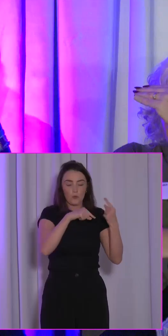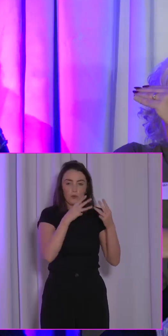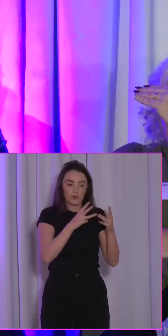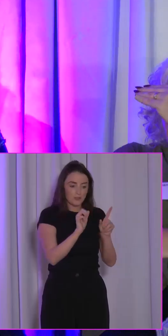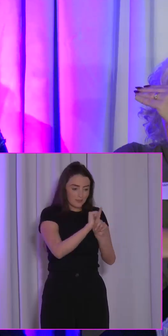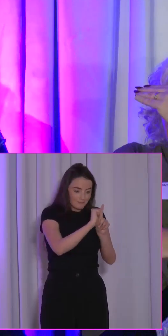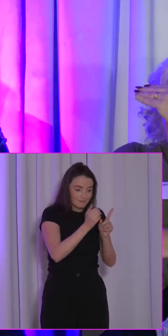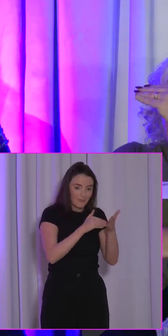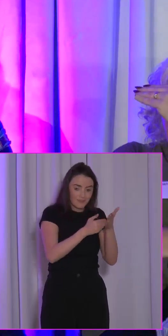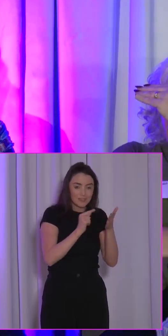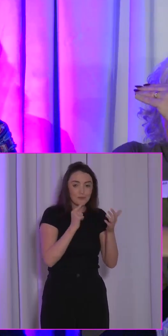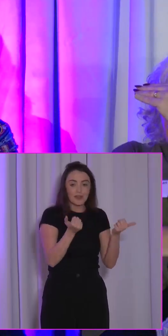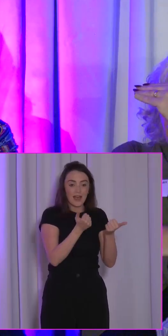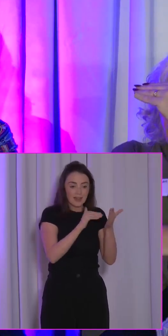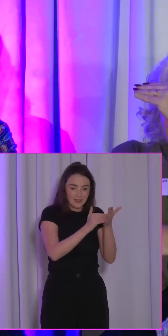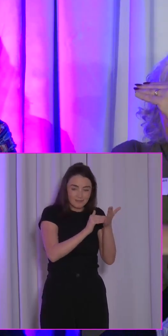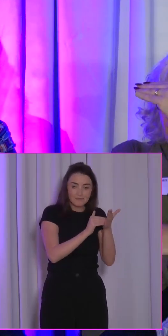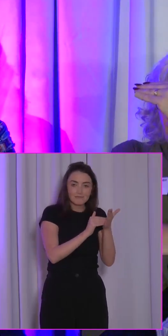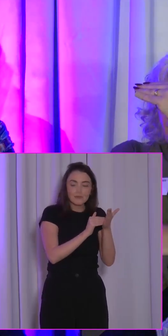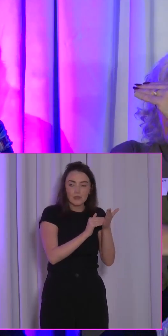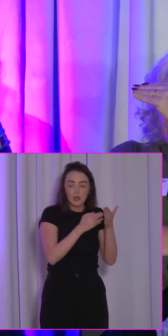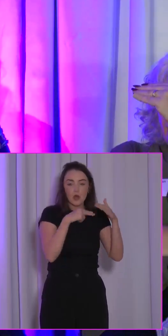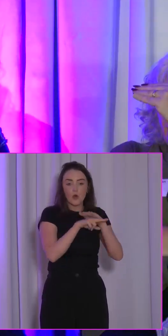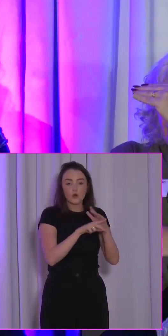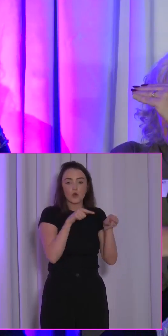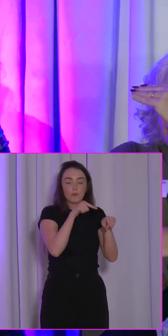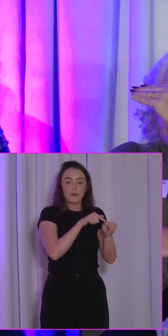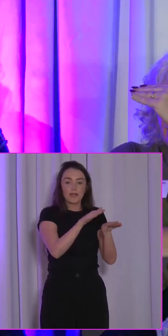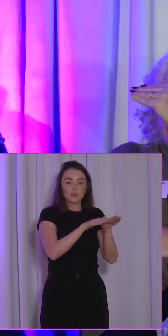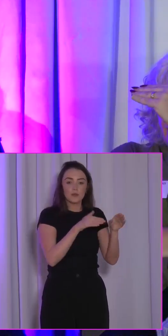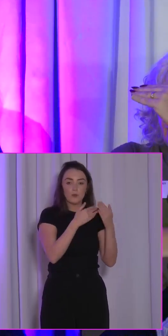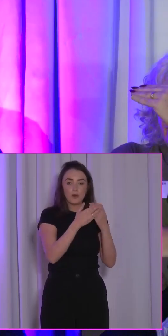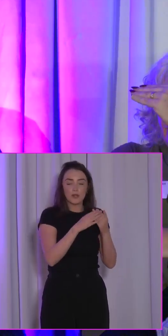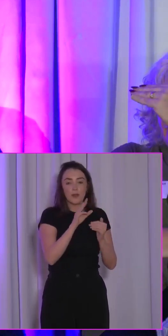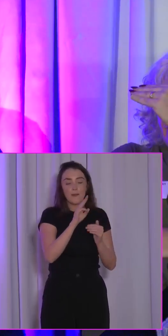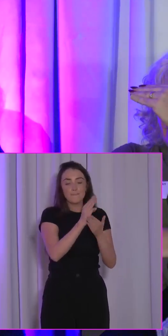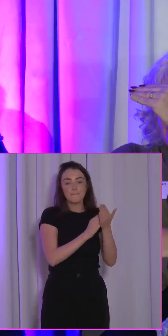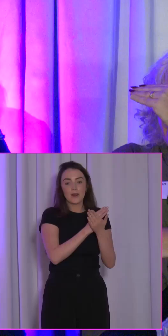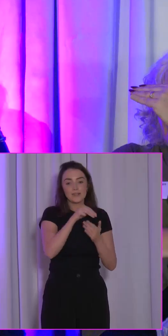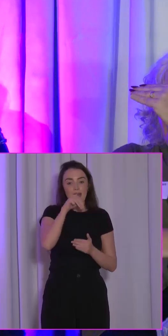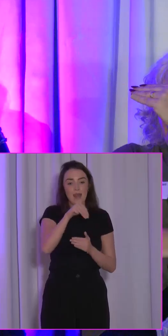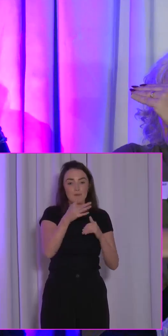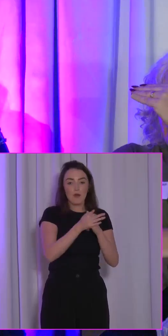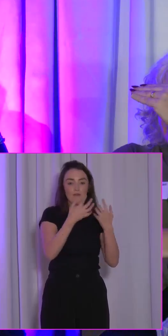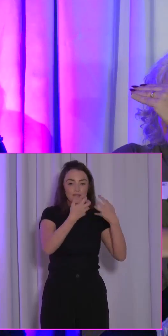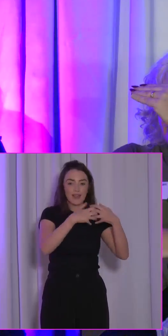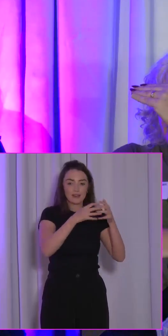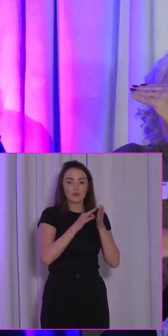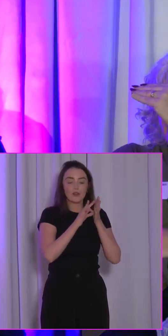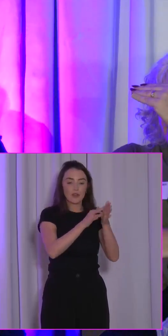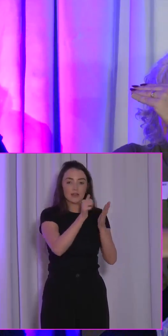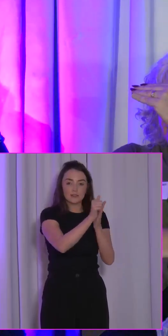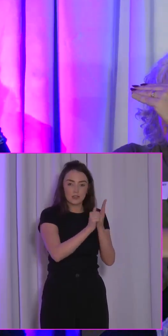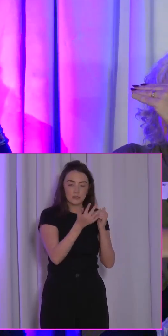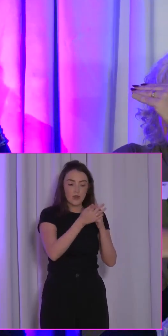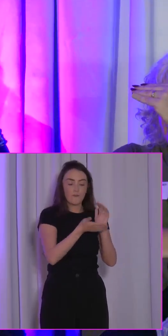renovate them, and any renovations we do are done under the basis of compliance with what's called Part M of the technical guidance documents of the